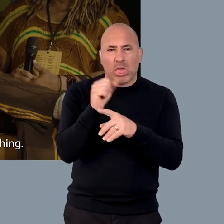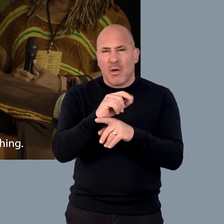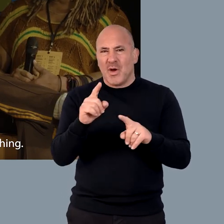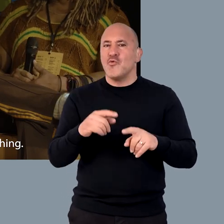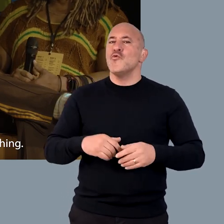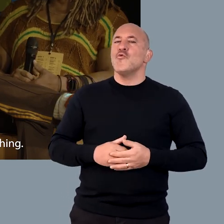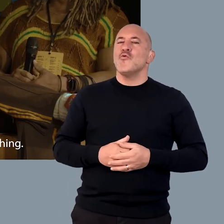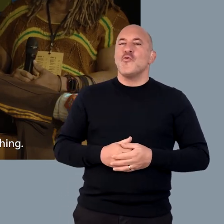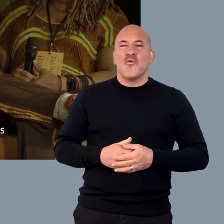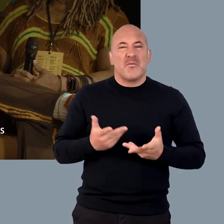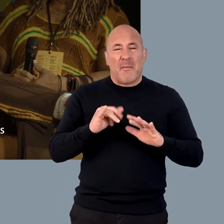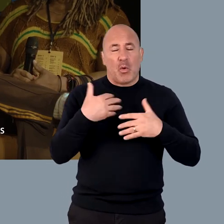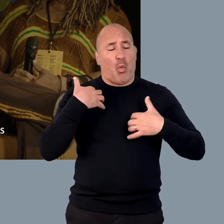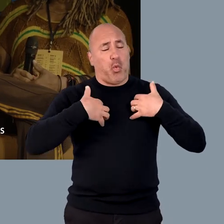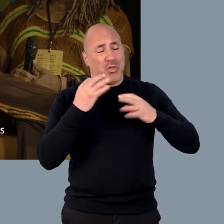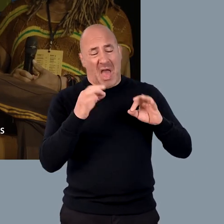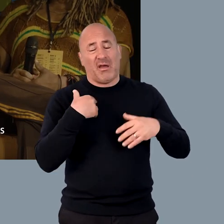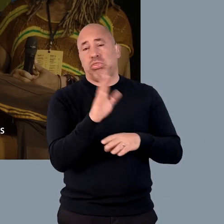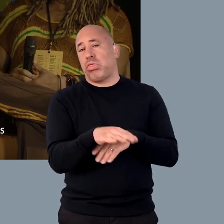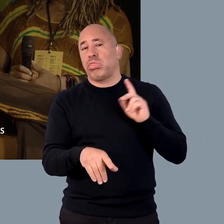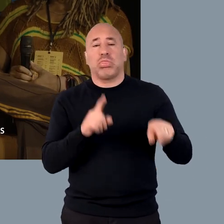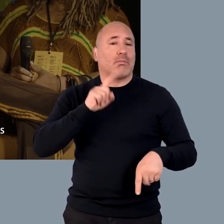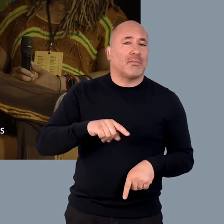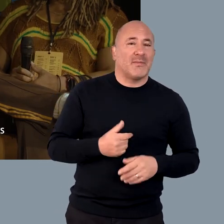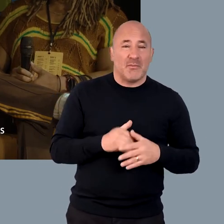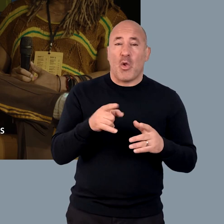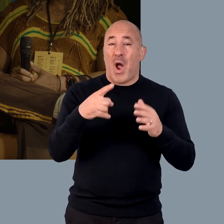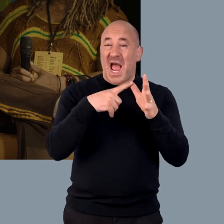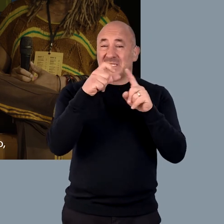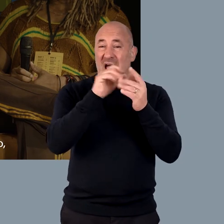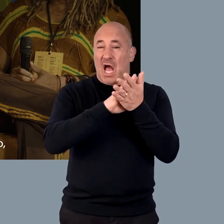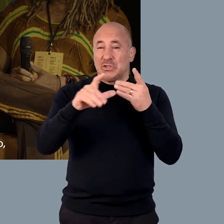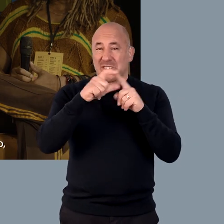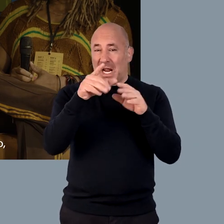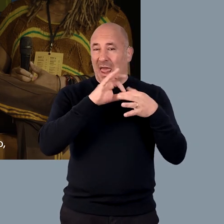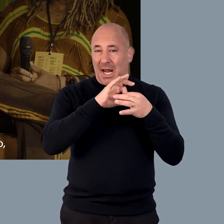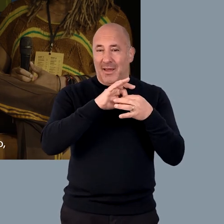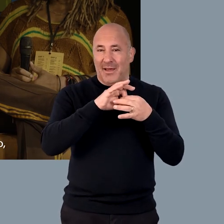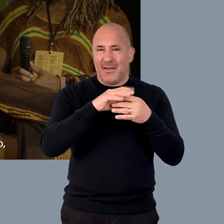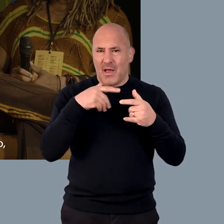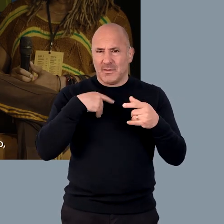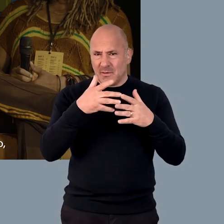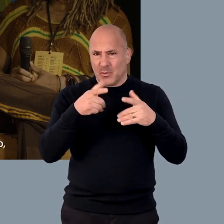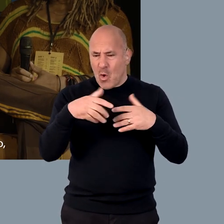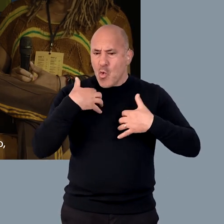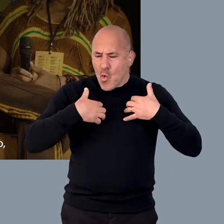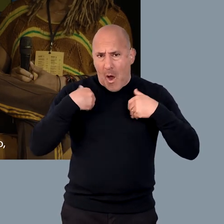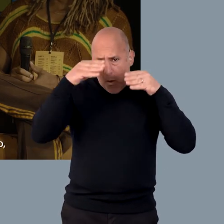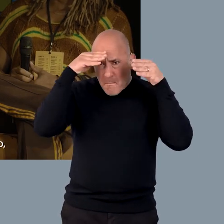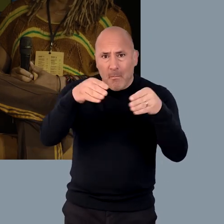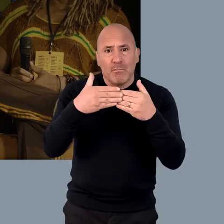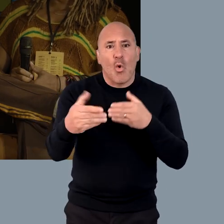as interested or something And maybe that's also how ADHD connects because I would you know focus a lot more when that when the interest is there